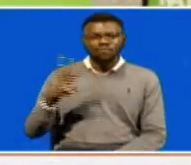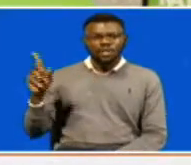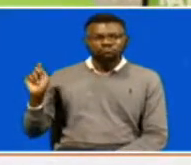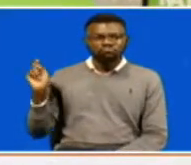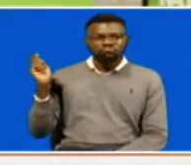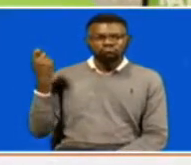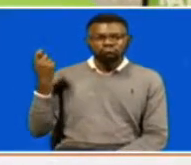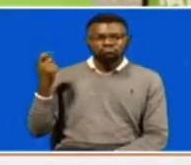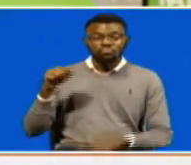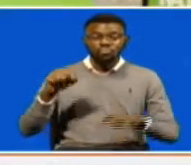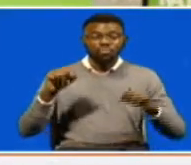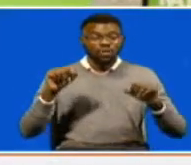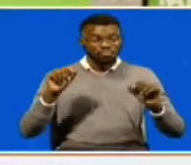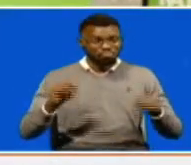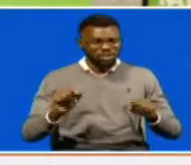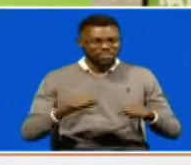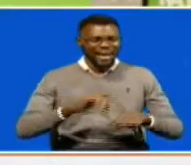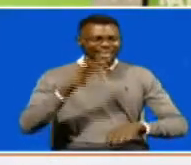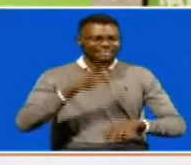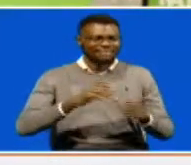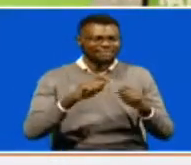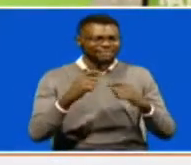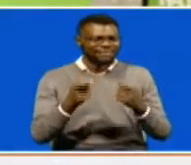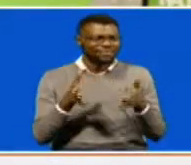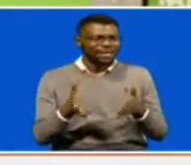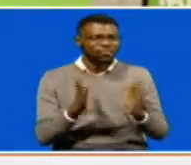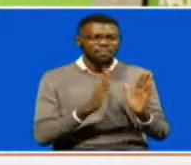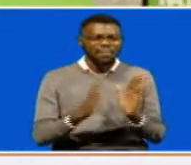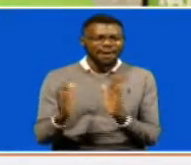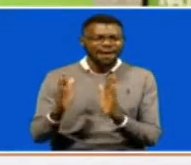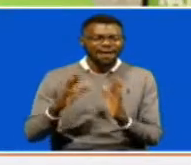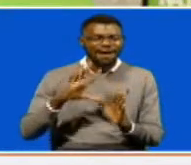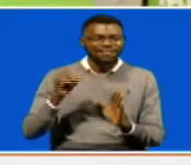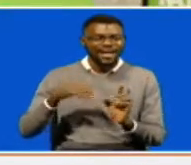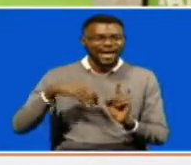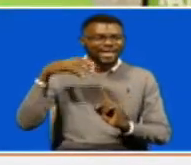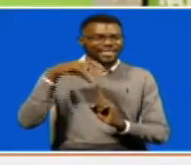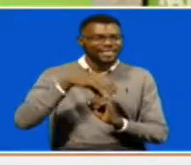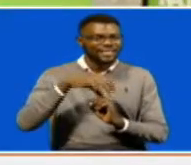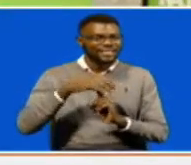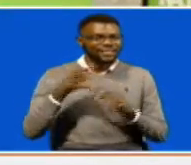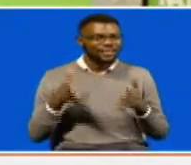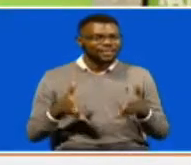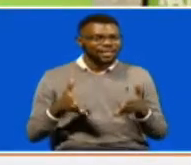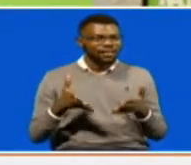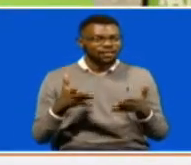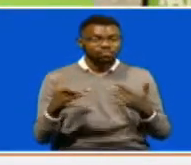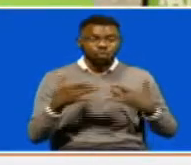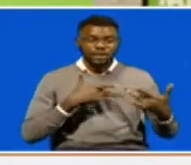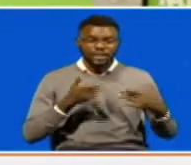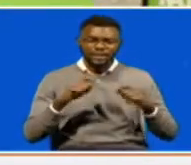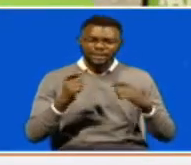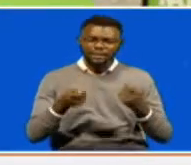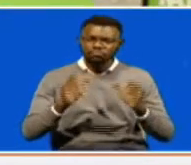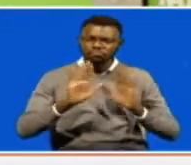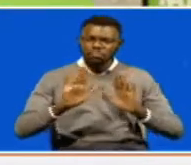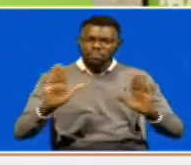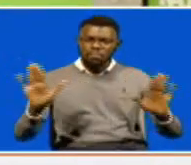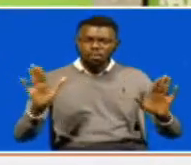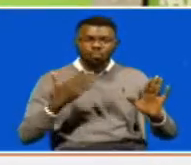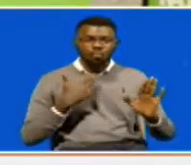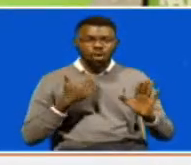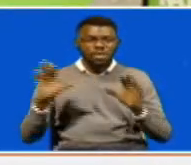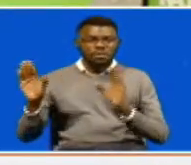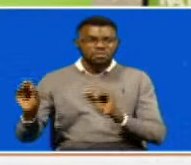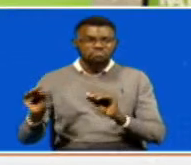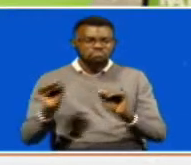which might affect our teams who are preparing for the African Club Championship. So we have concern from the teams to have this tournament to